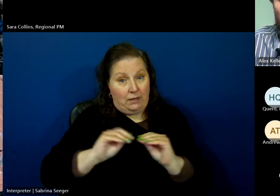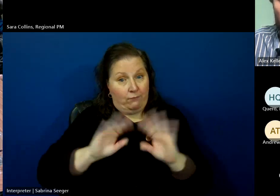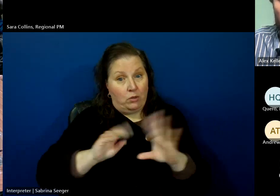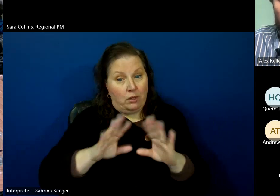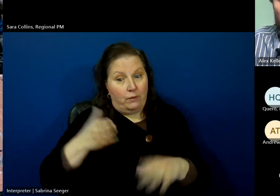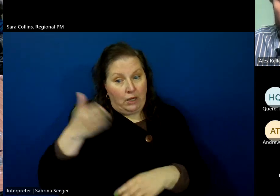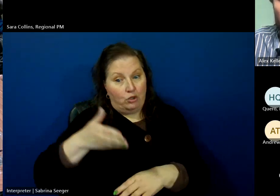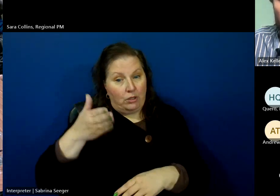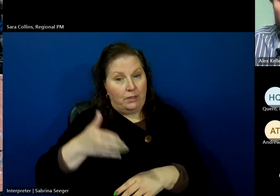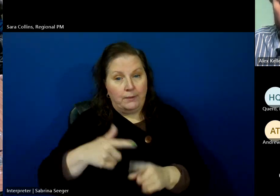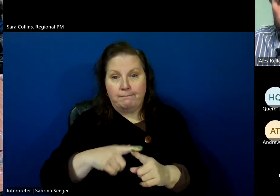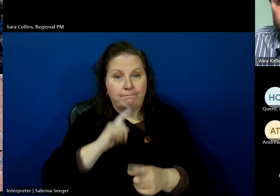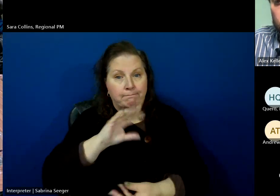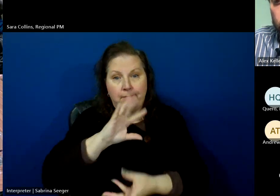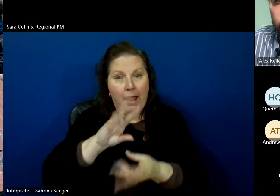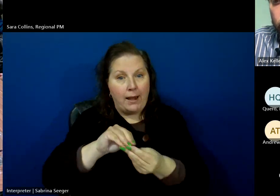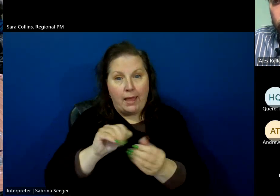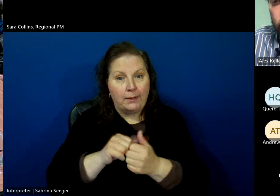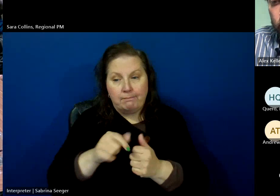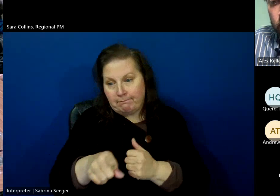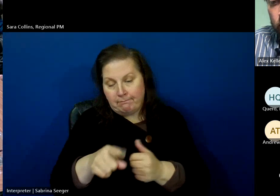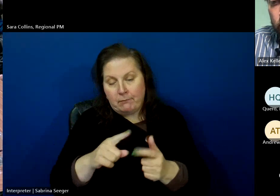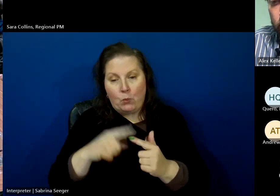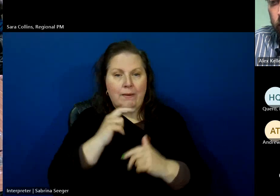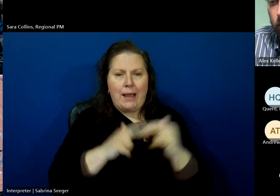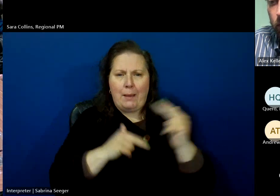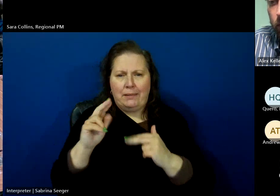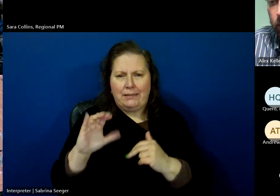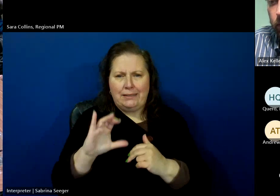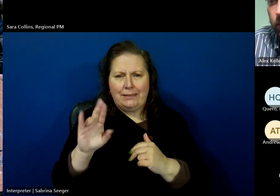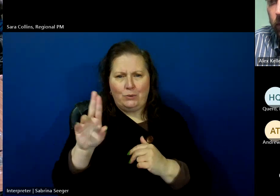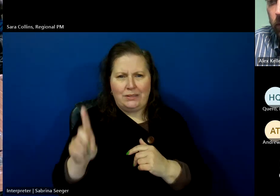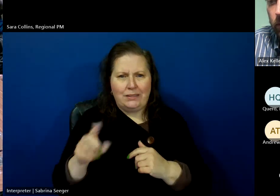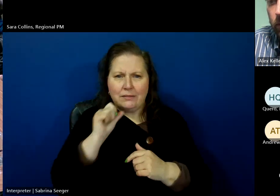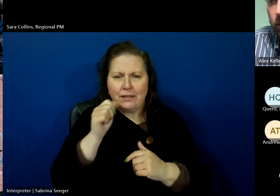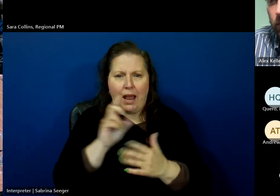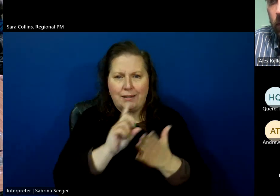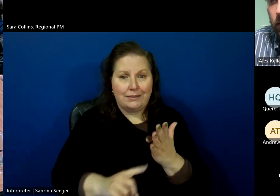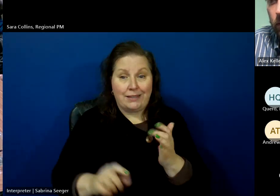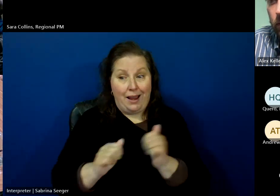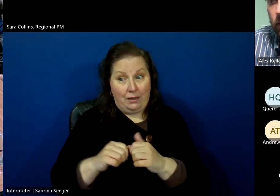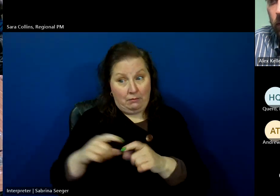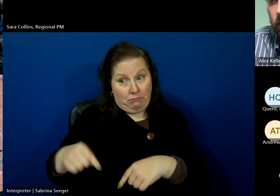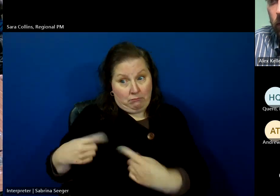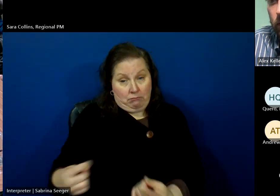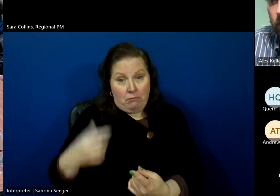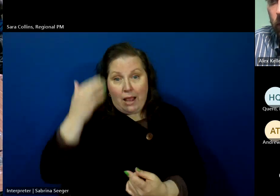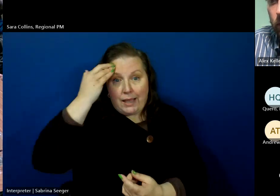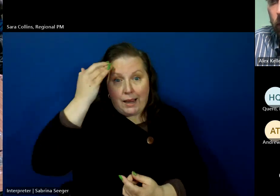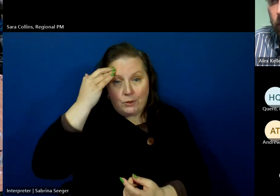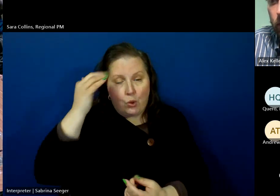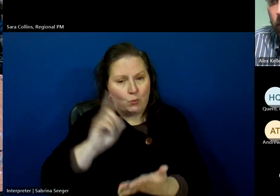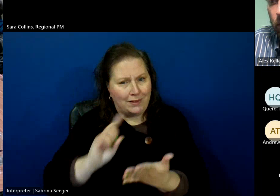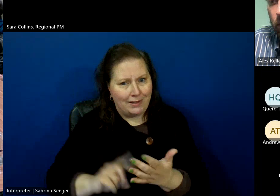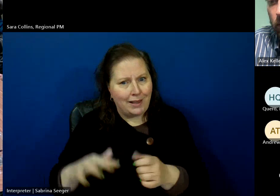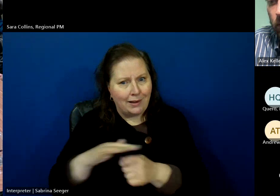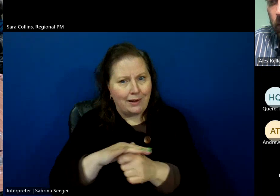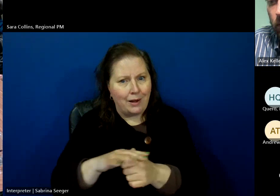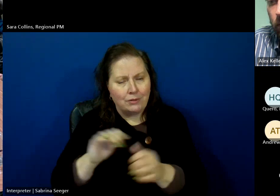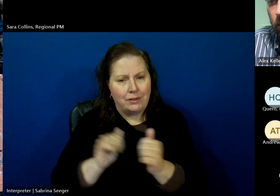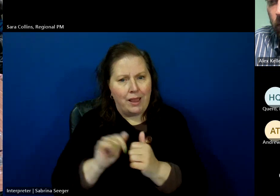here, because it doesn't add up that we're not building, the CUDs are not designing, as far as I know, we're not designing the areas that are cable